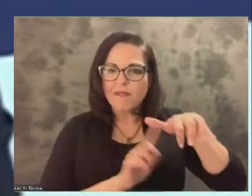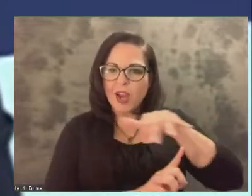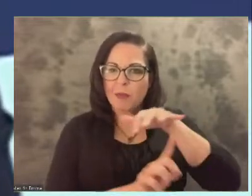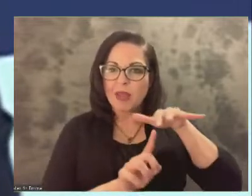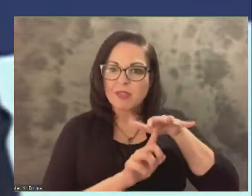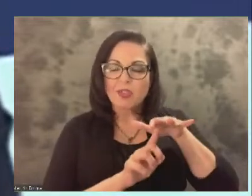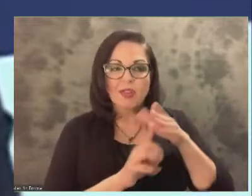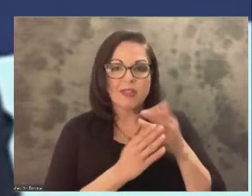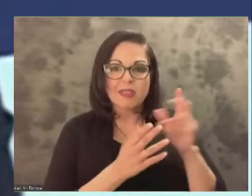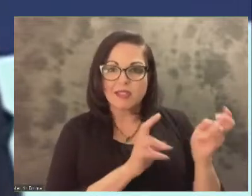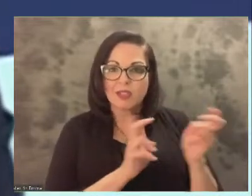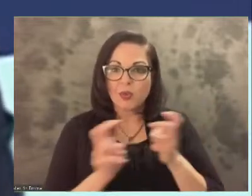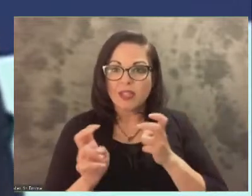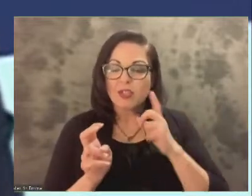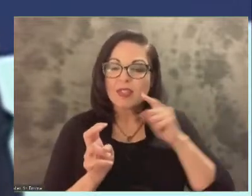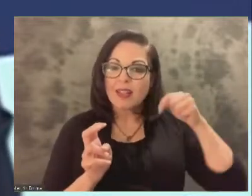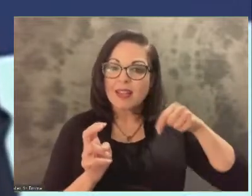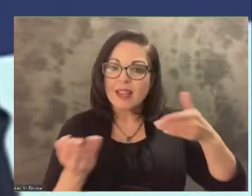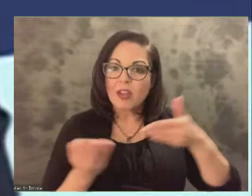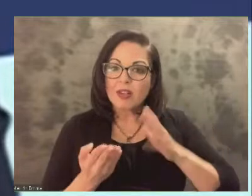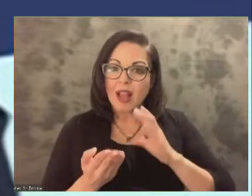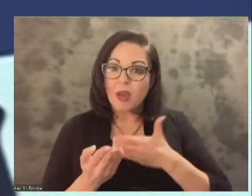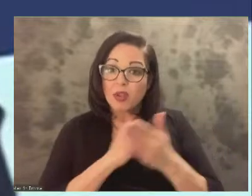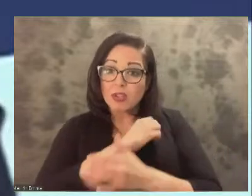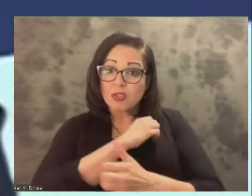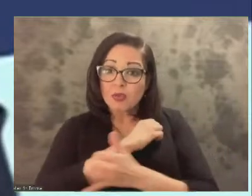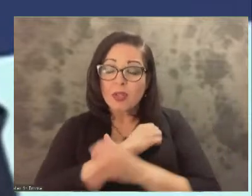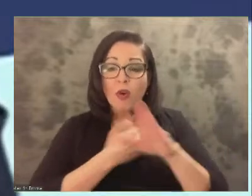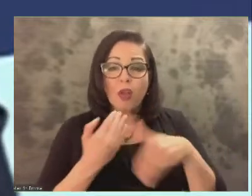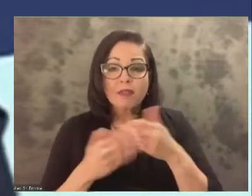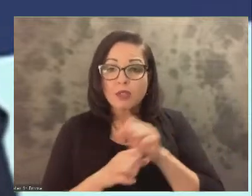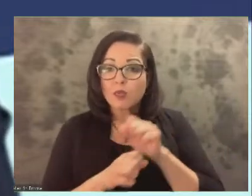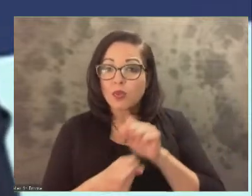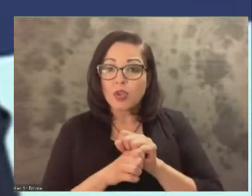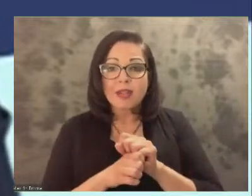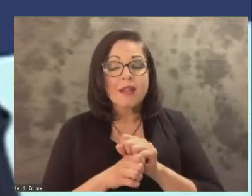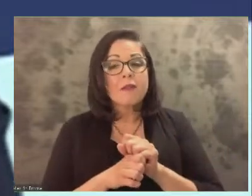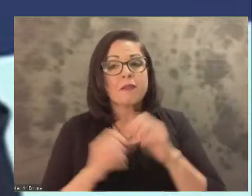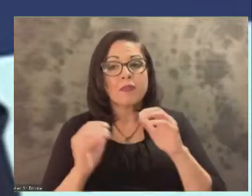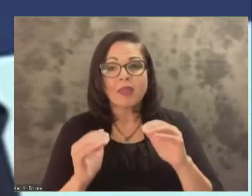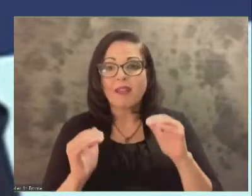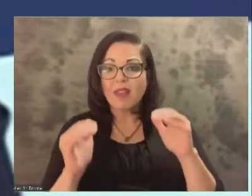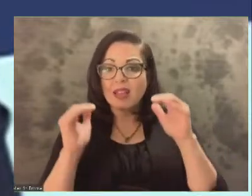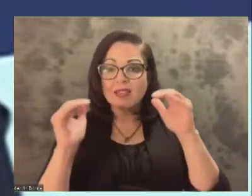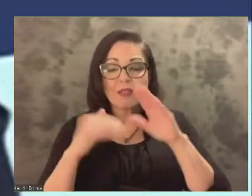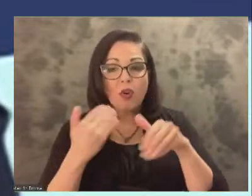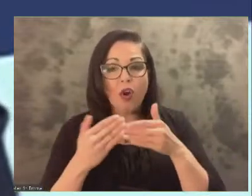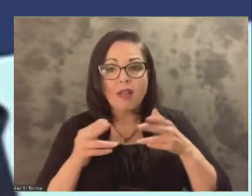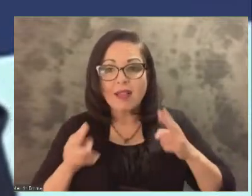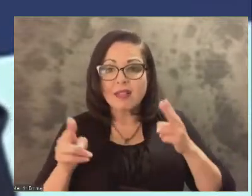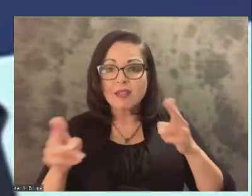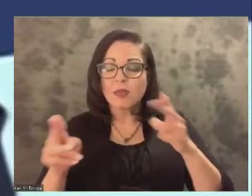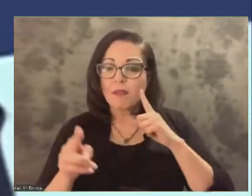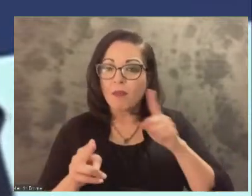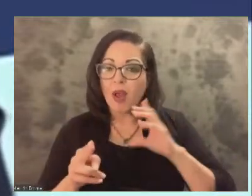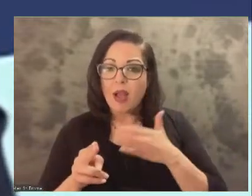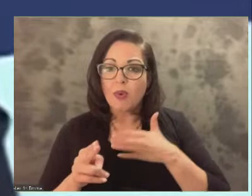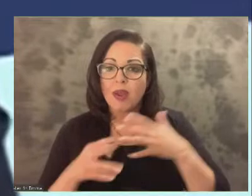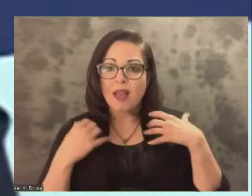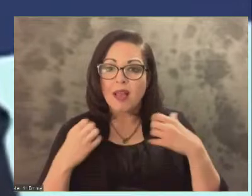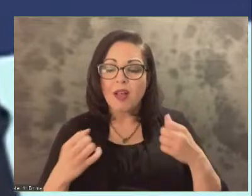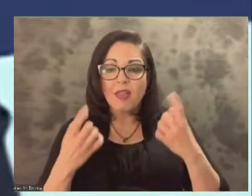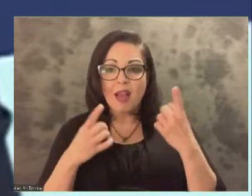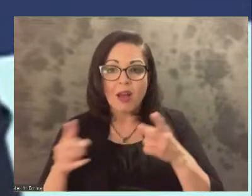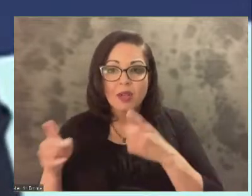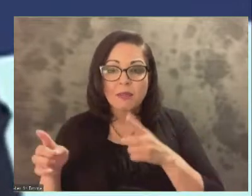All these living and working circumstances accelerated transmission and exacerbated poor health outcomes for communities that have